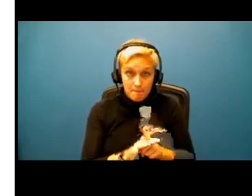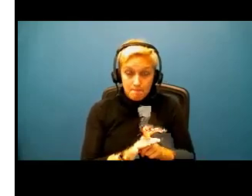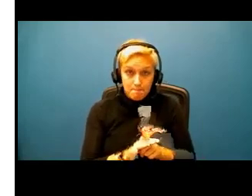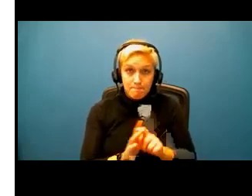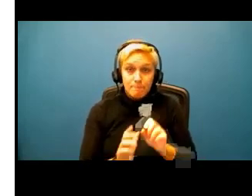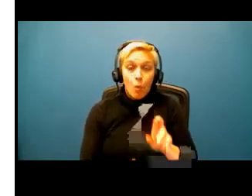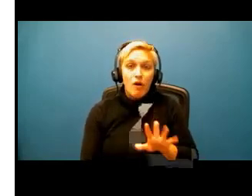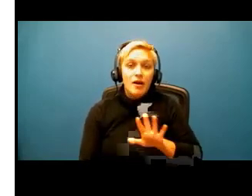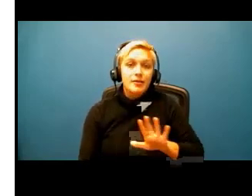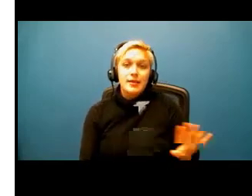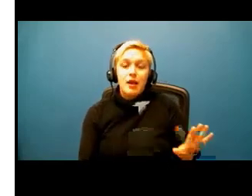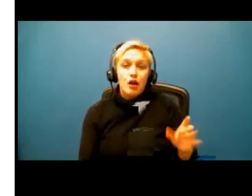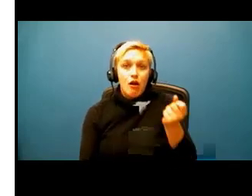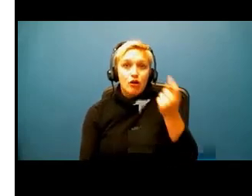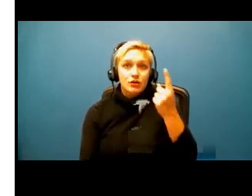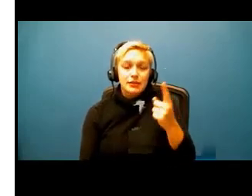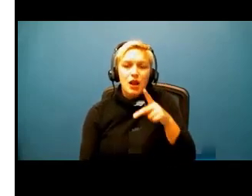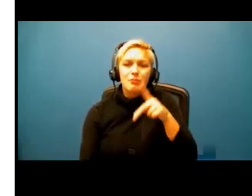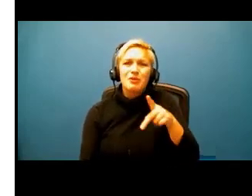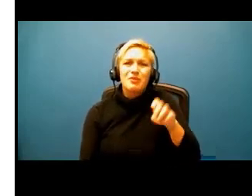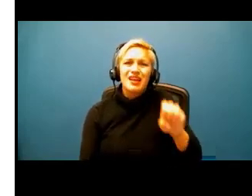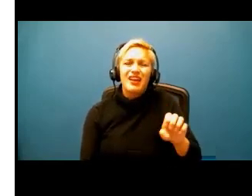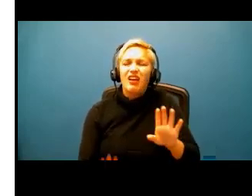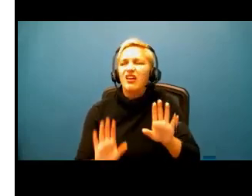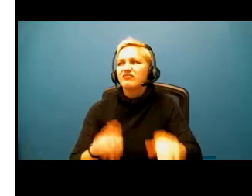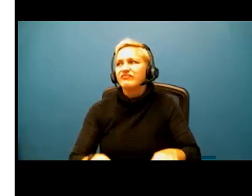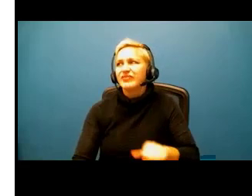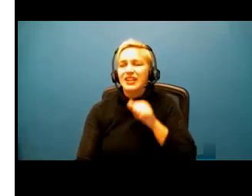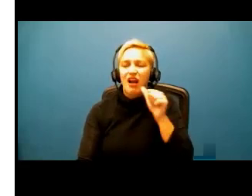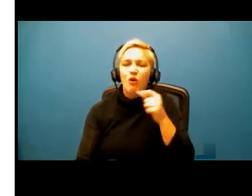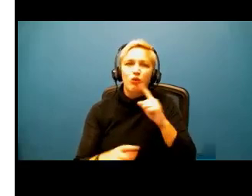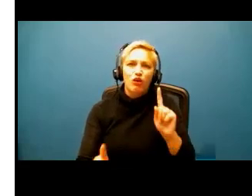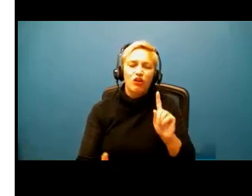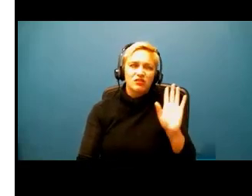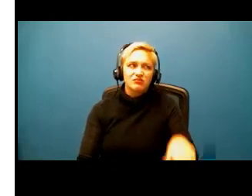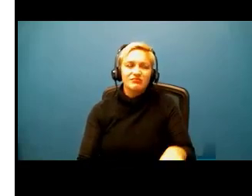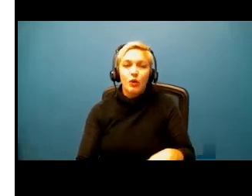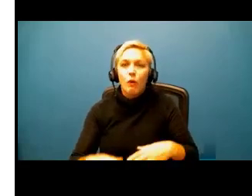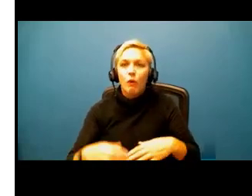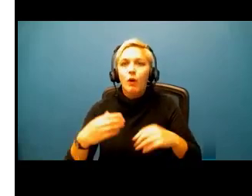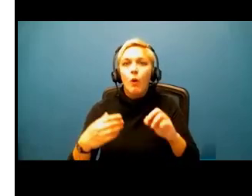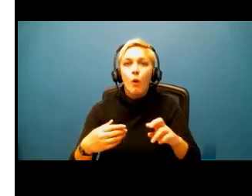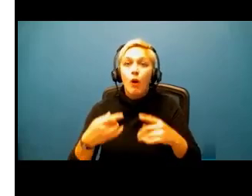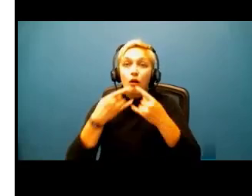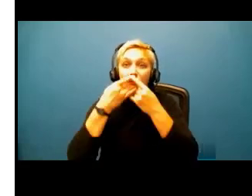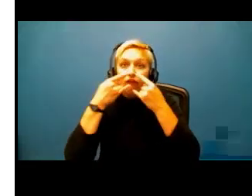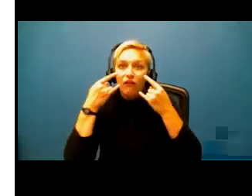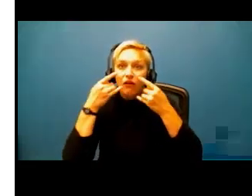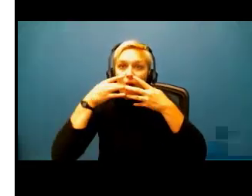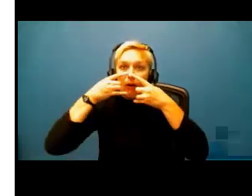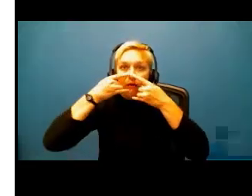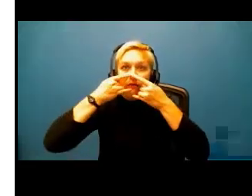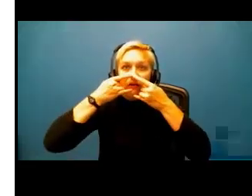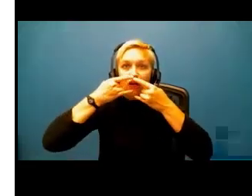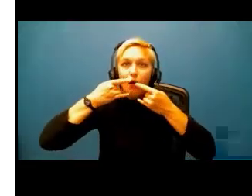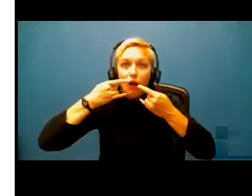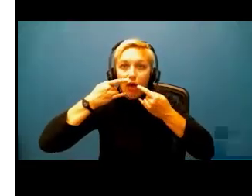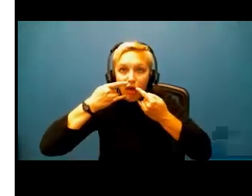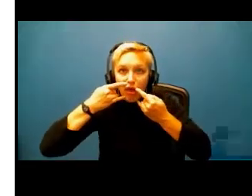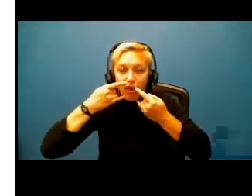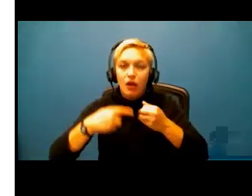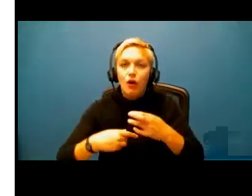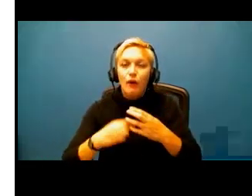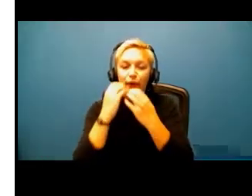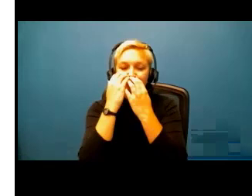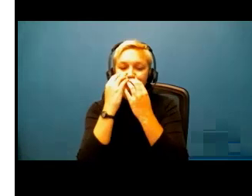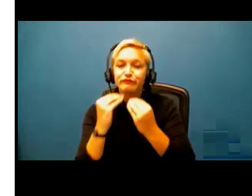belief system that the PPE works, and therefore are not using that or using it properly around our medically fragile students.